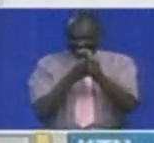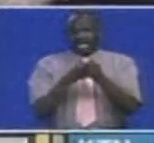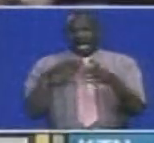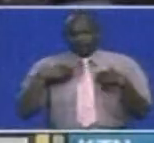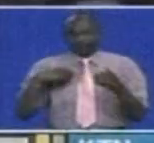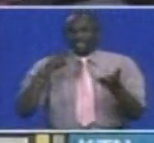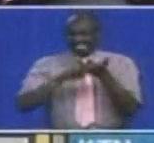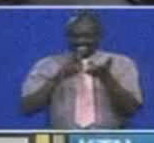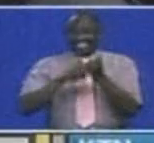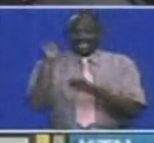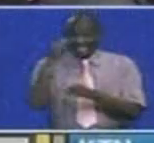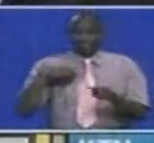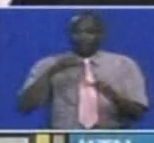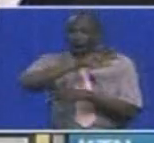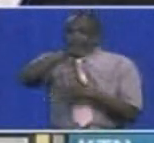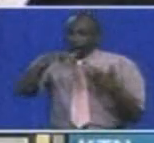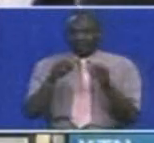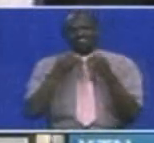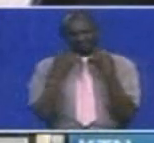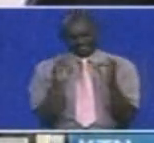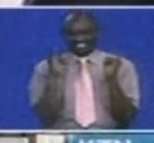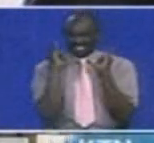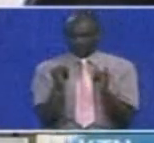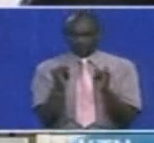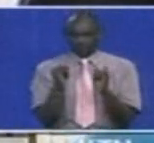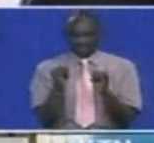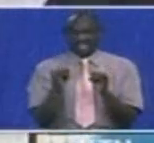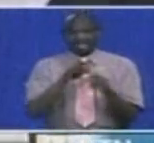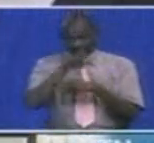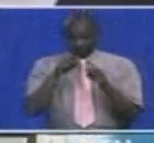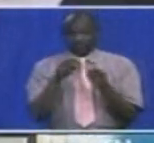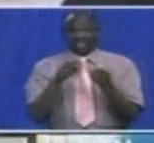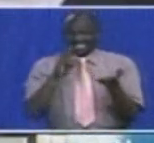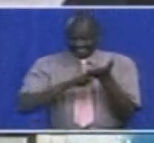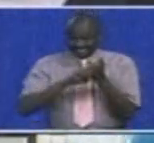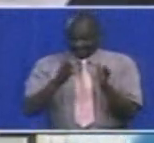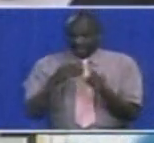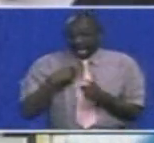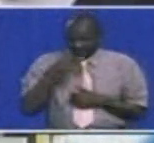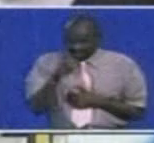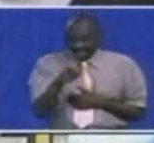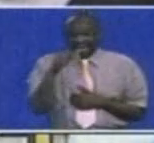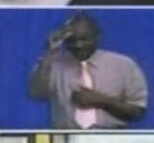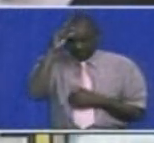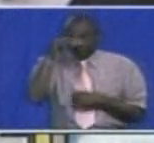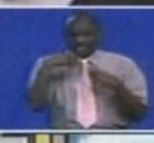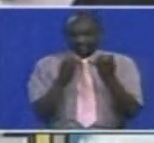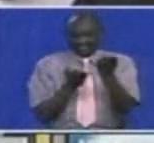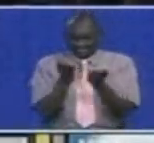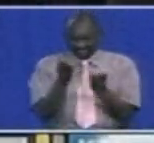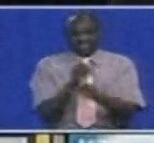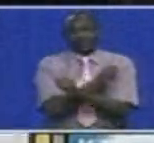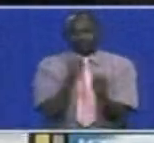registering Kenyans afresh. A national digital register is set to make it easy for the government to offer service more